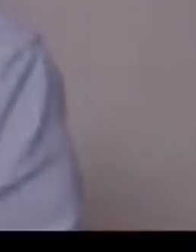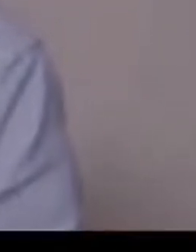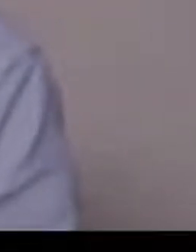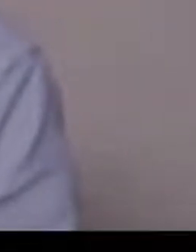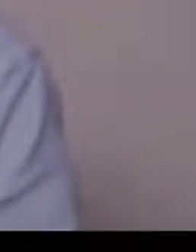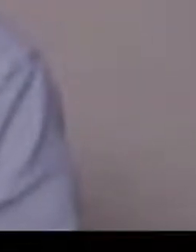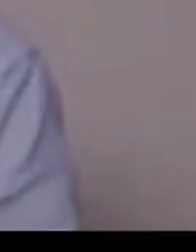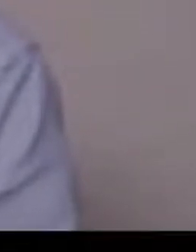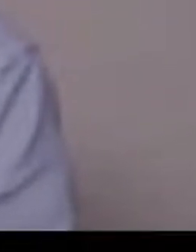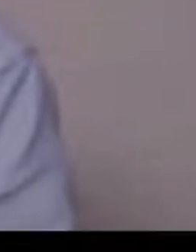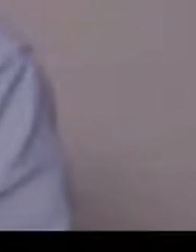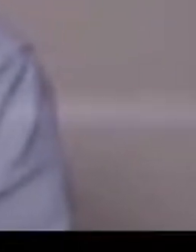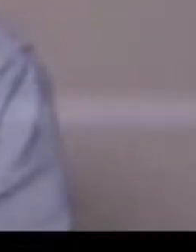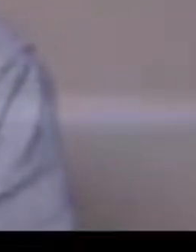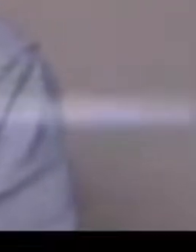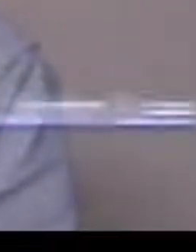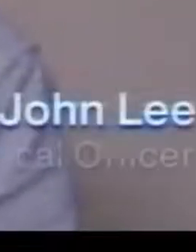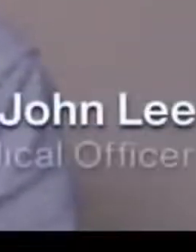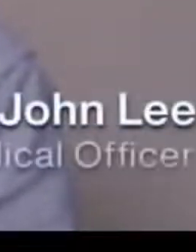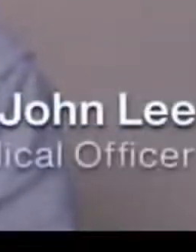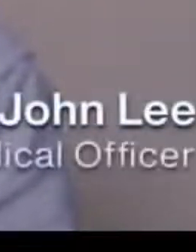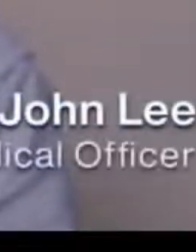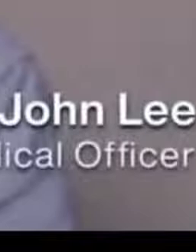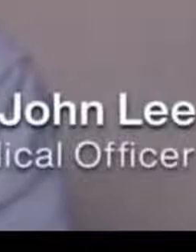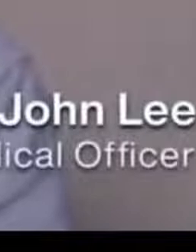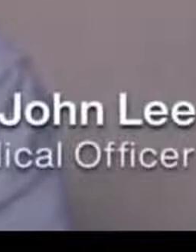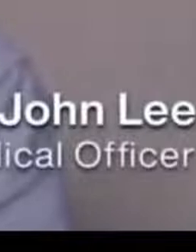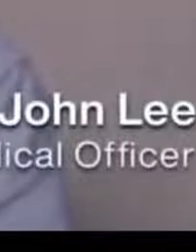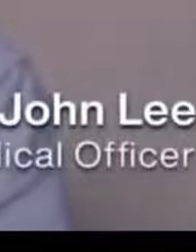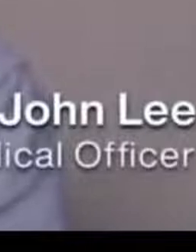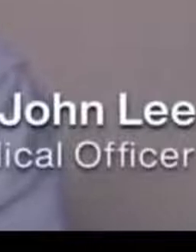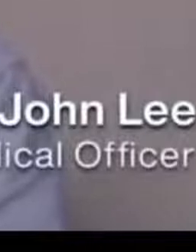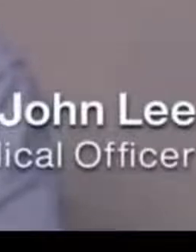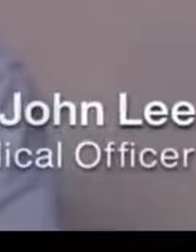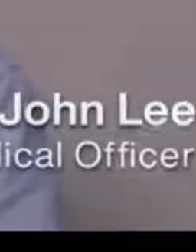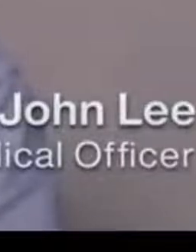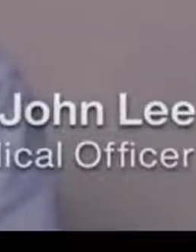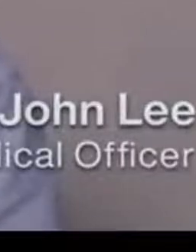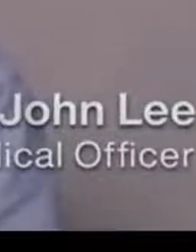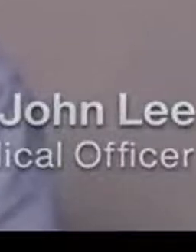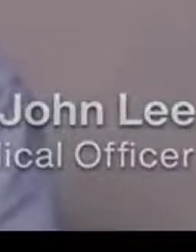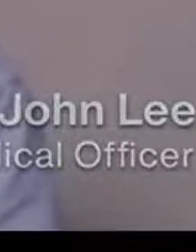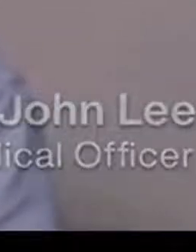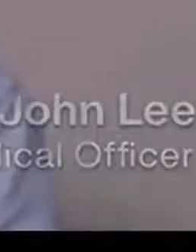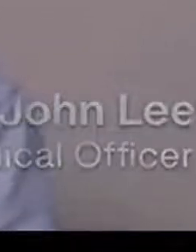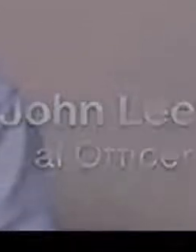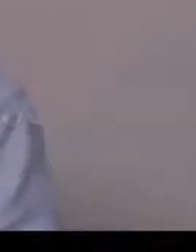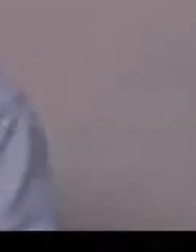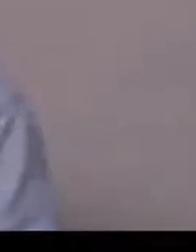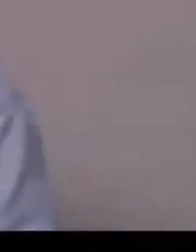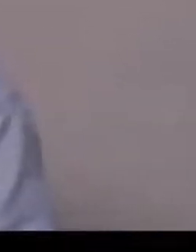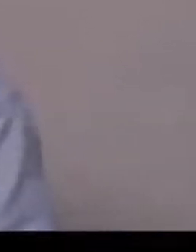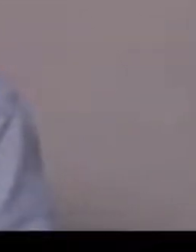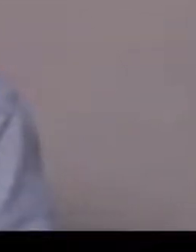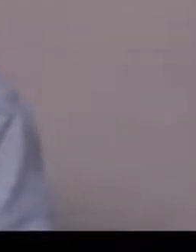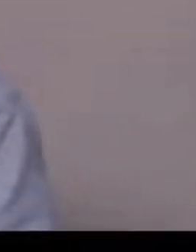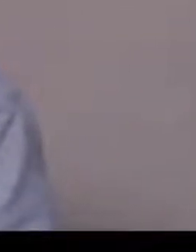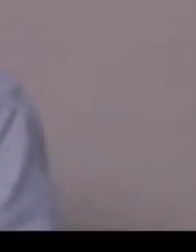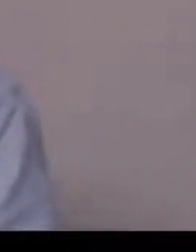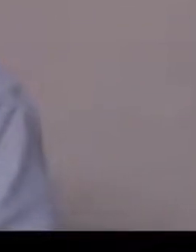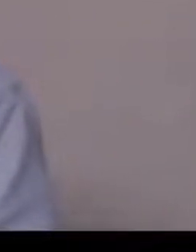times in one side. I'm circulating it 5 times, and then 5 times in the other.